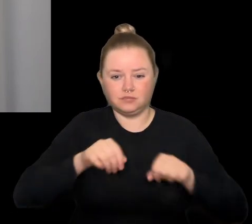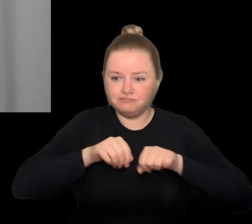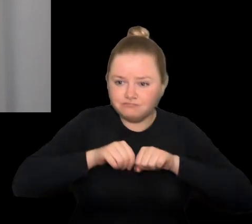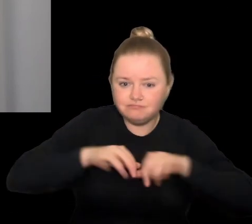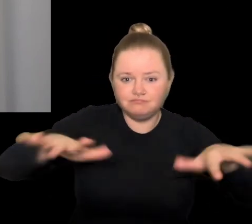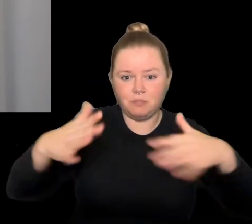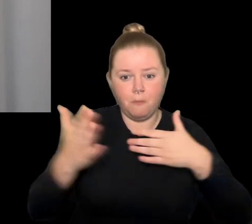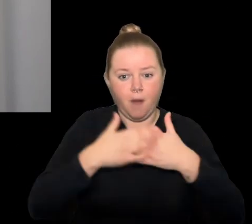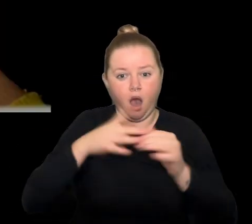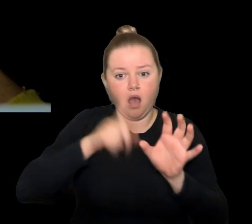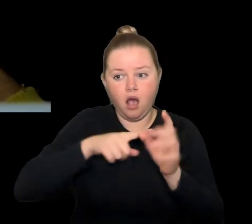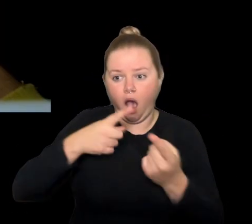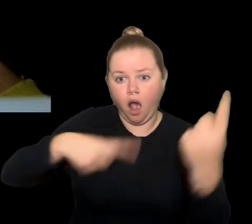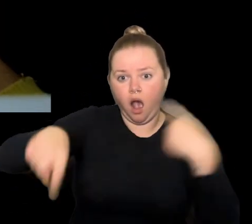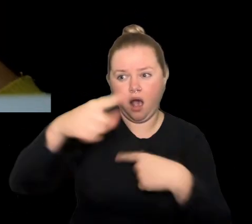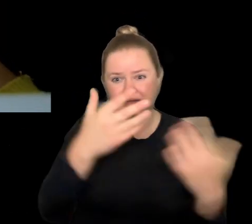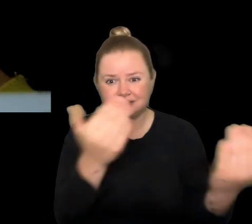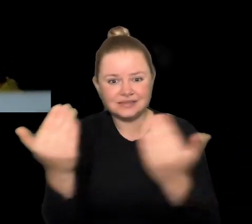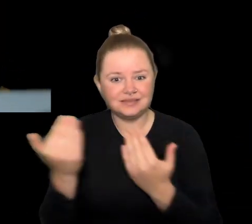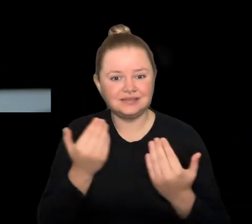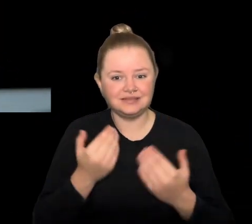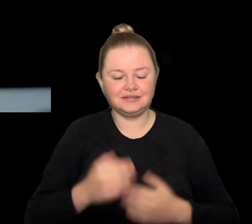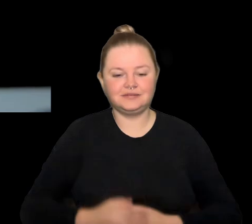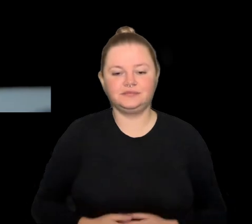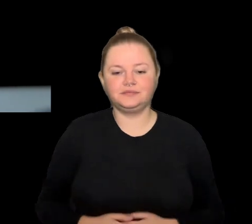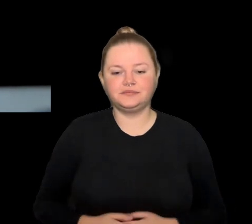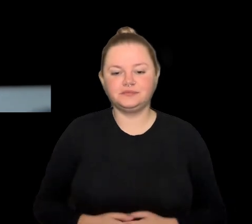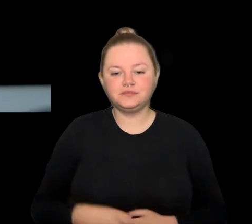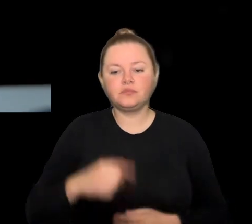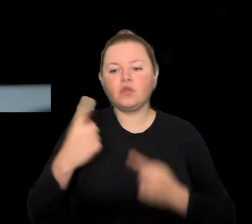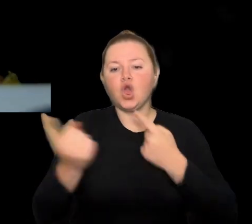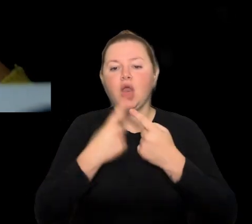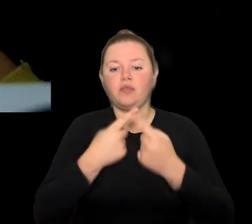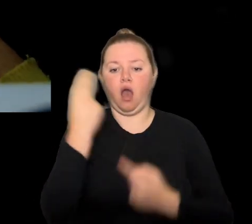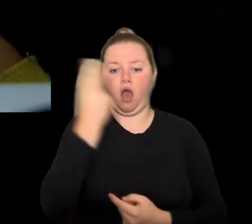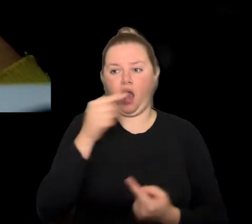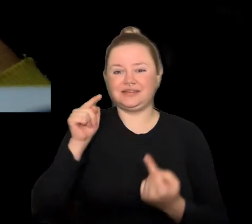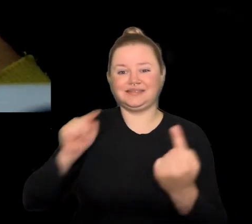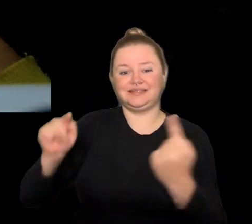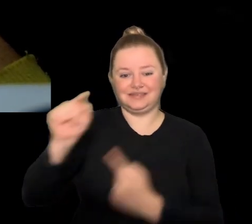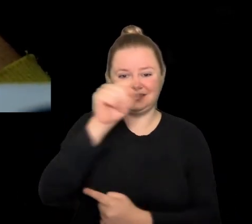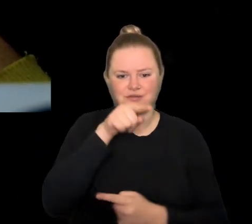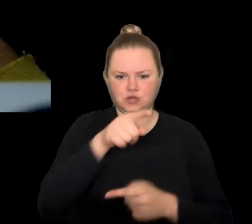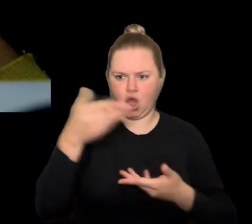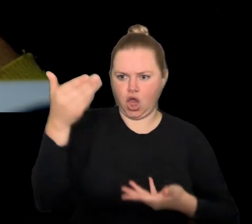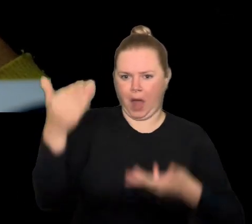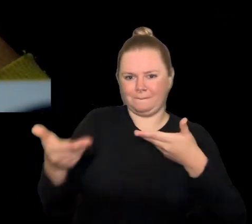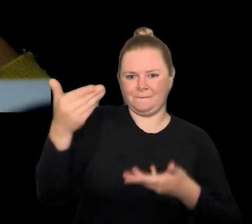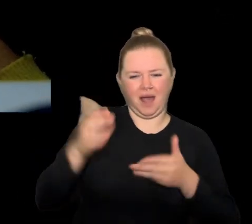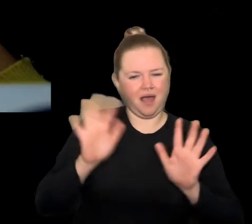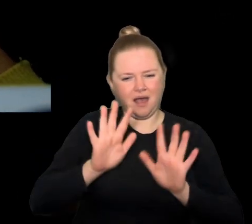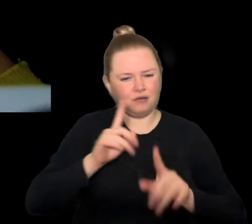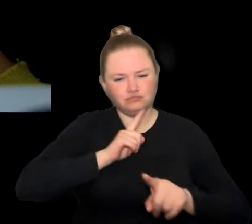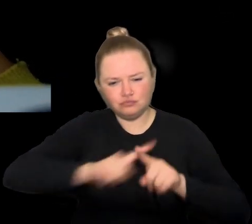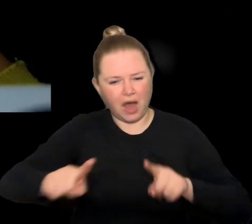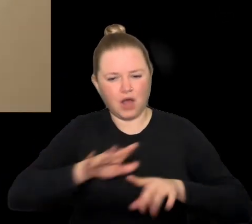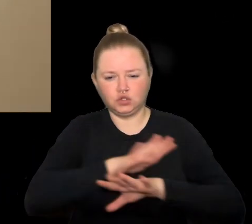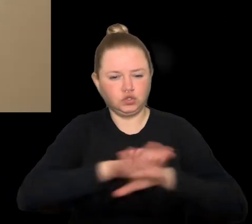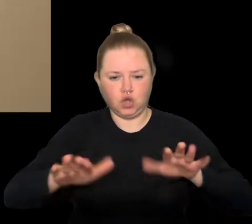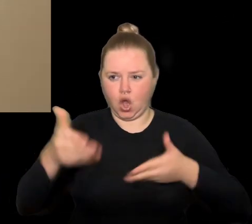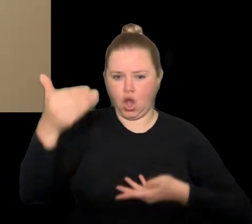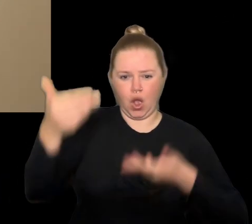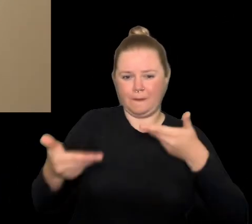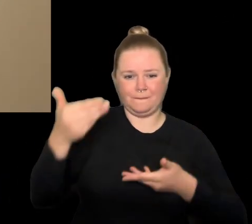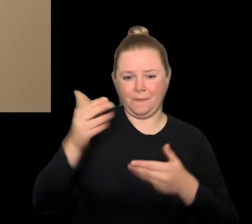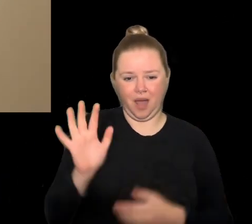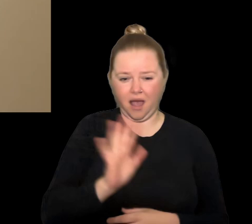people, then that would be amazing. Try not to compare yourself to other artists, because when